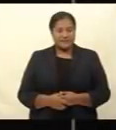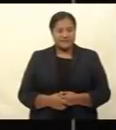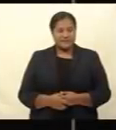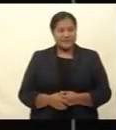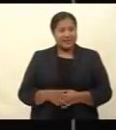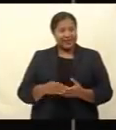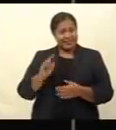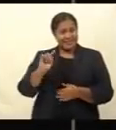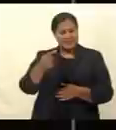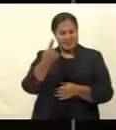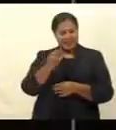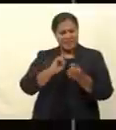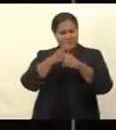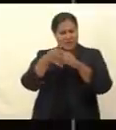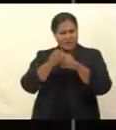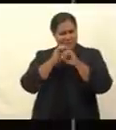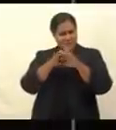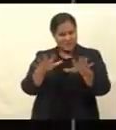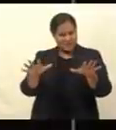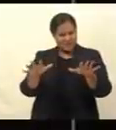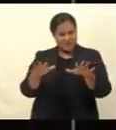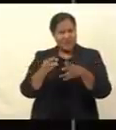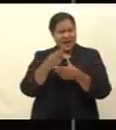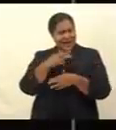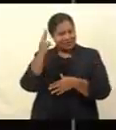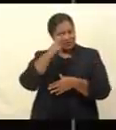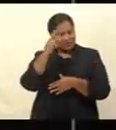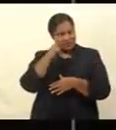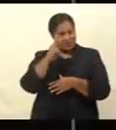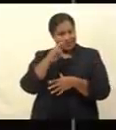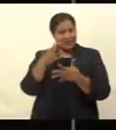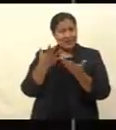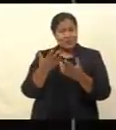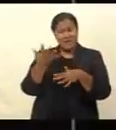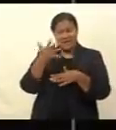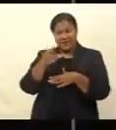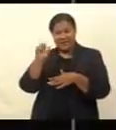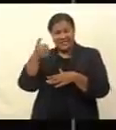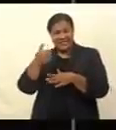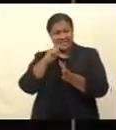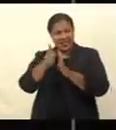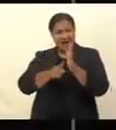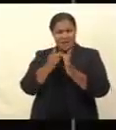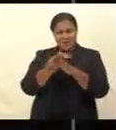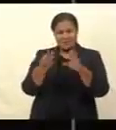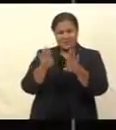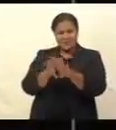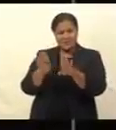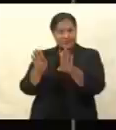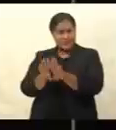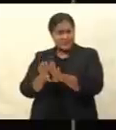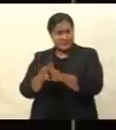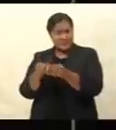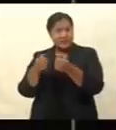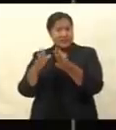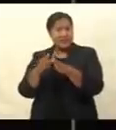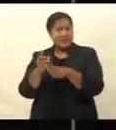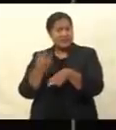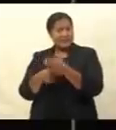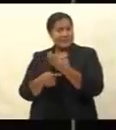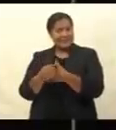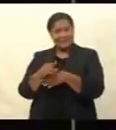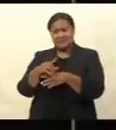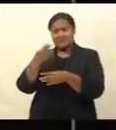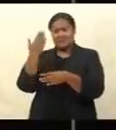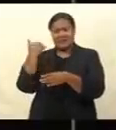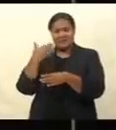The second wave of COVID-19 and its threat forced a 56-hour lockdown, which came into effect at 8 last